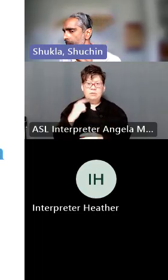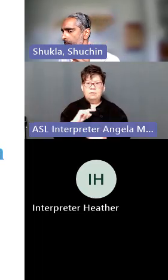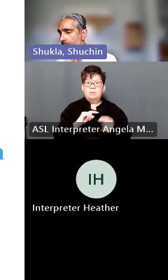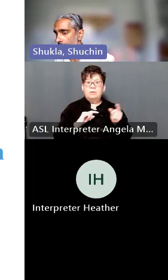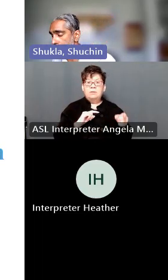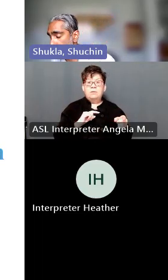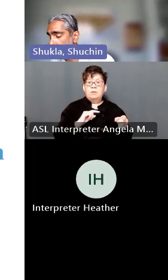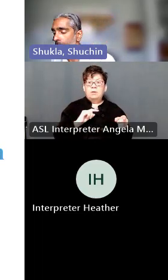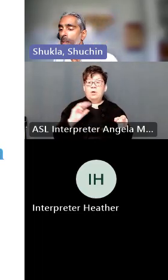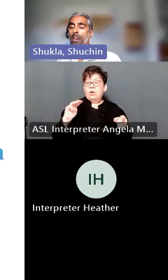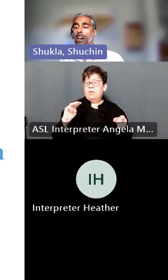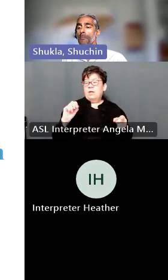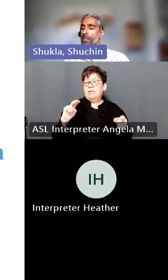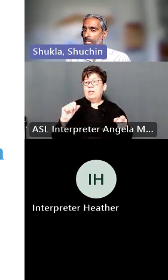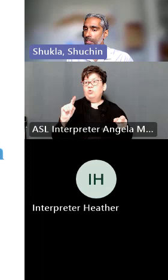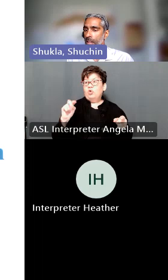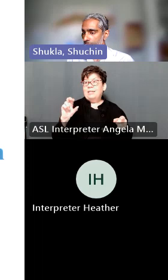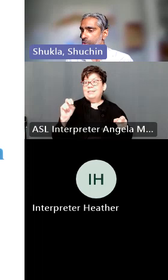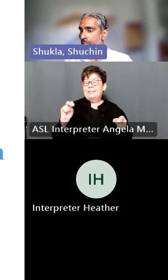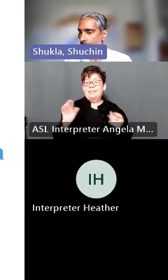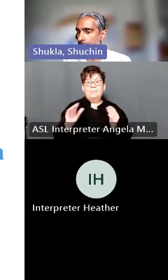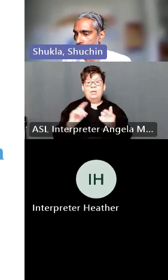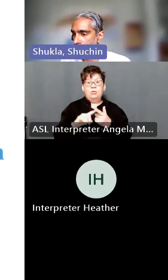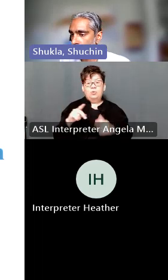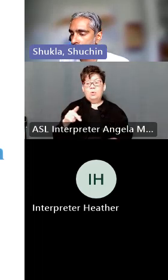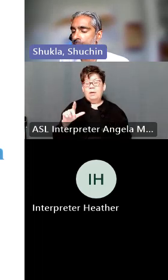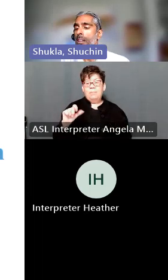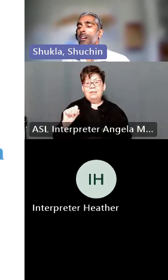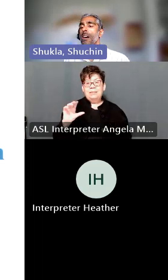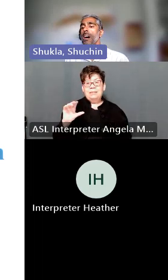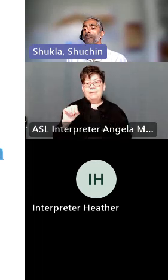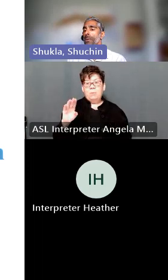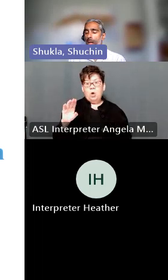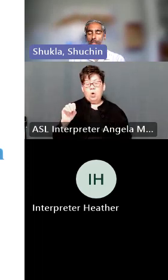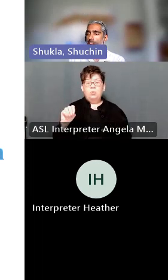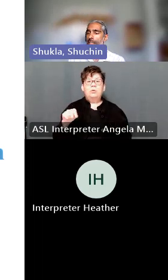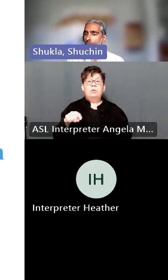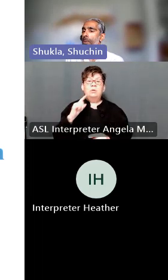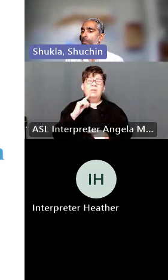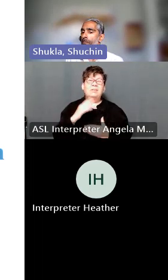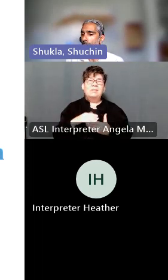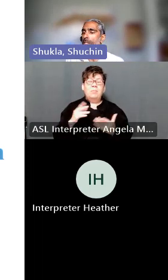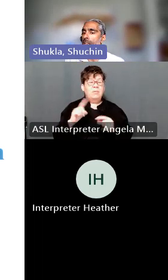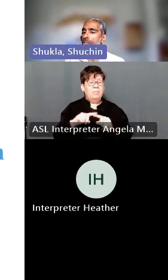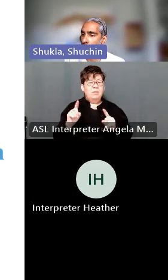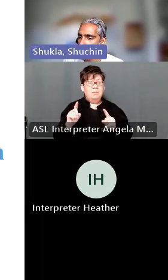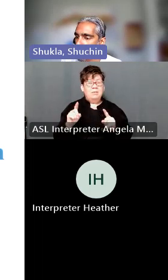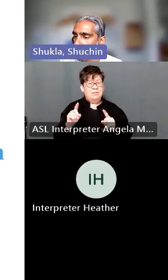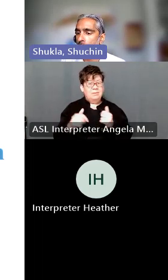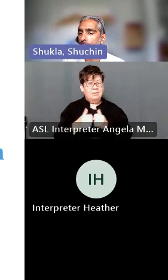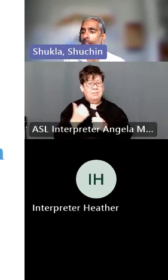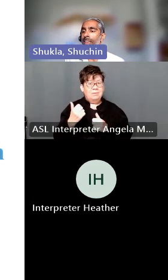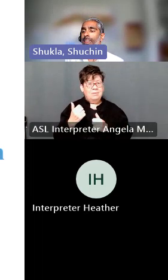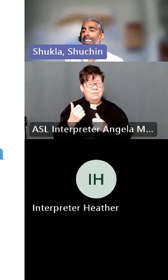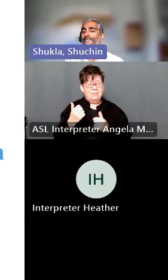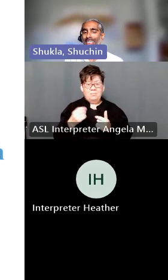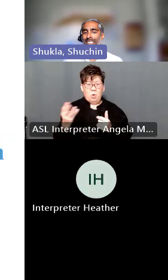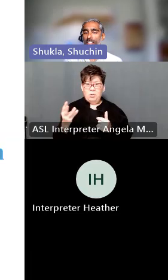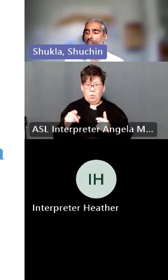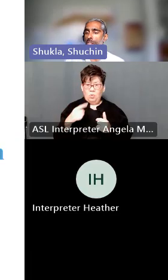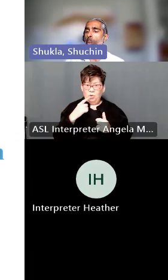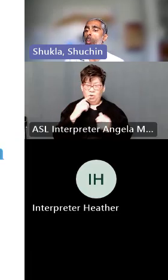placebo. Some studies do, particularly the industry-sponsored studies, but other studies do, but multiple studies show no improvement,